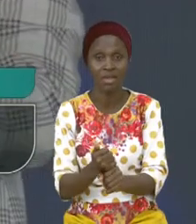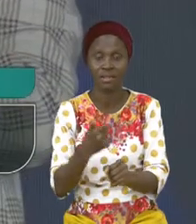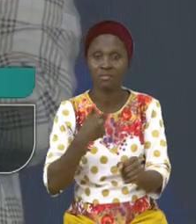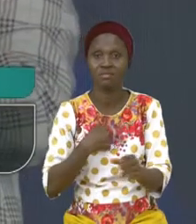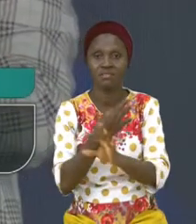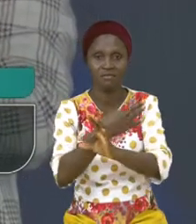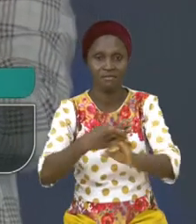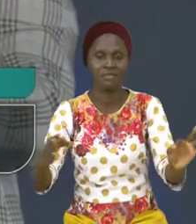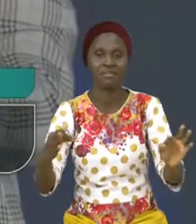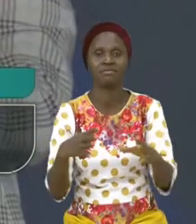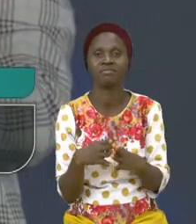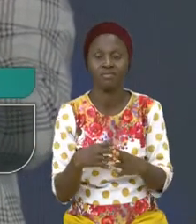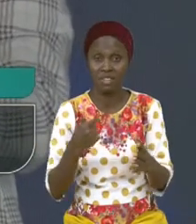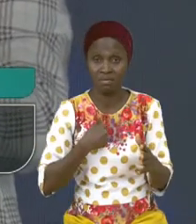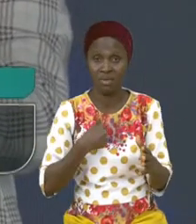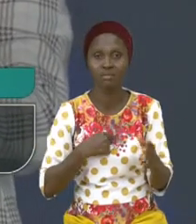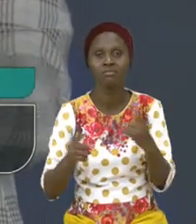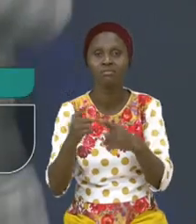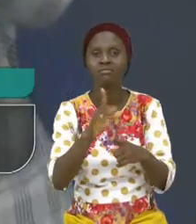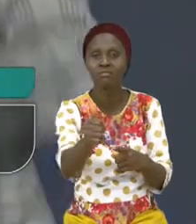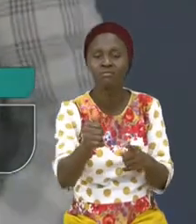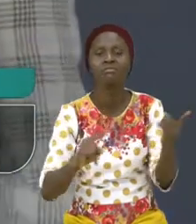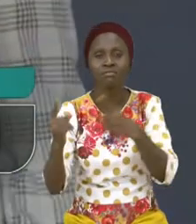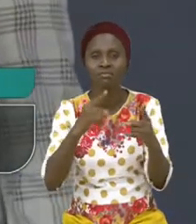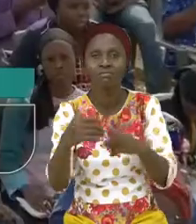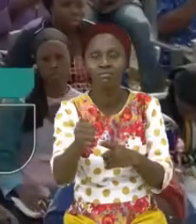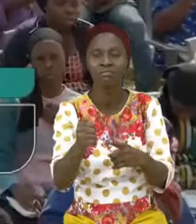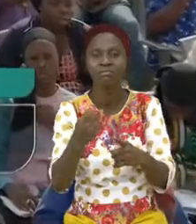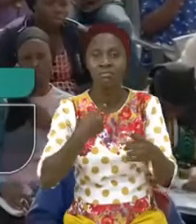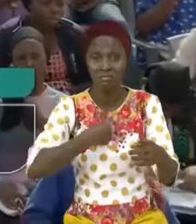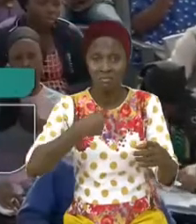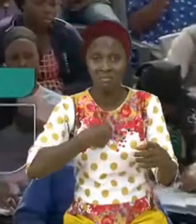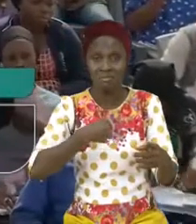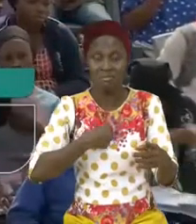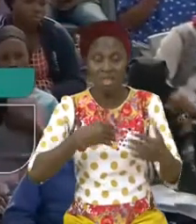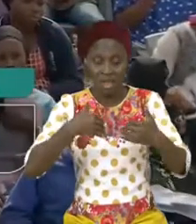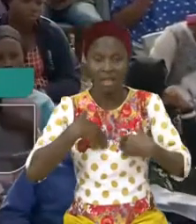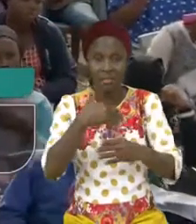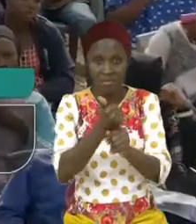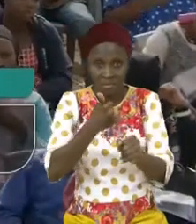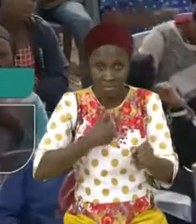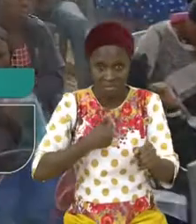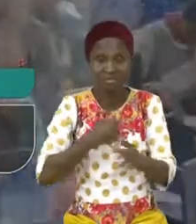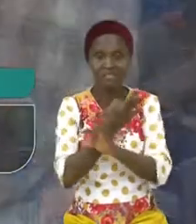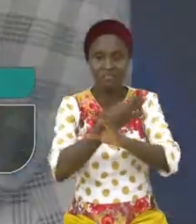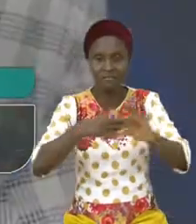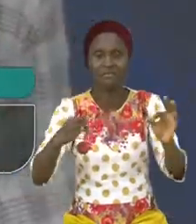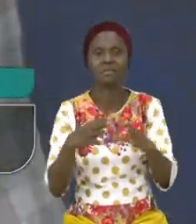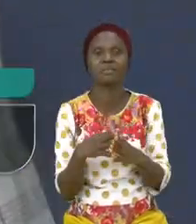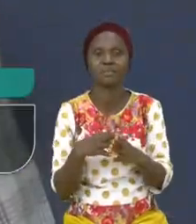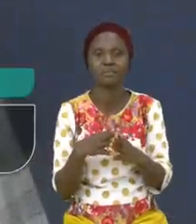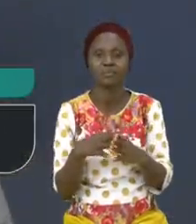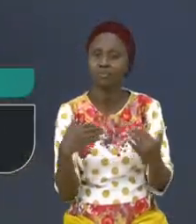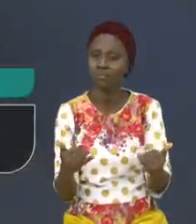free me me has made me free now